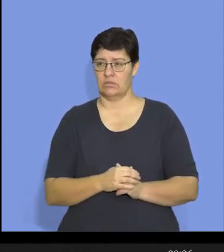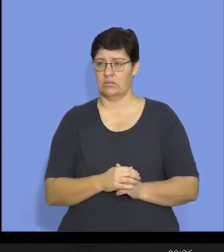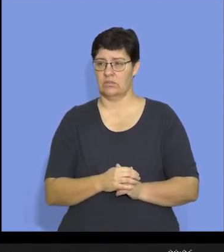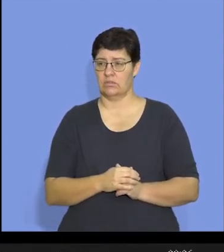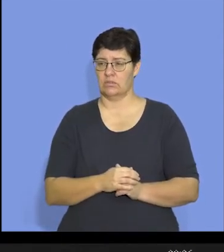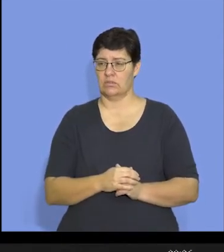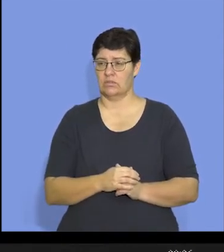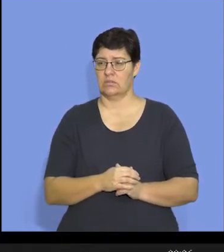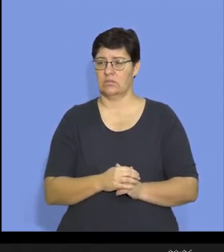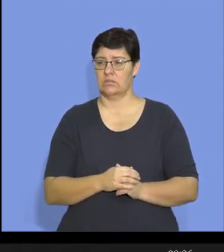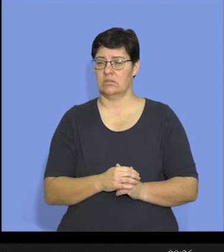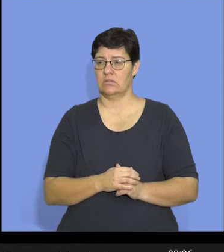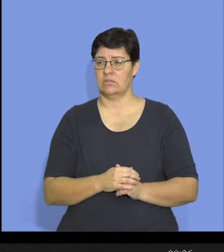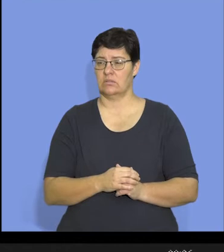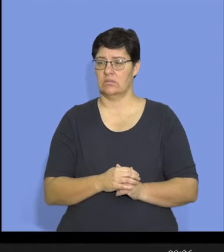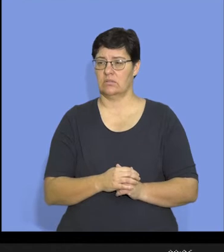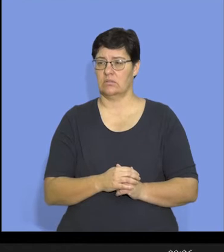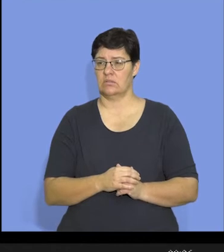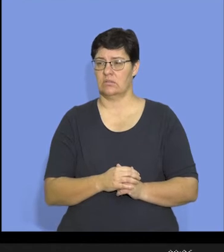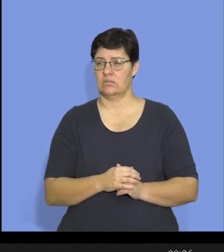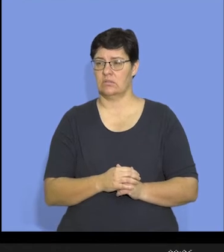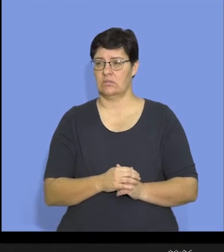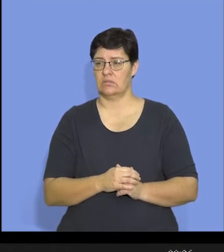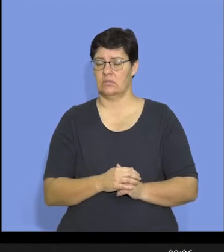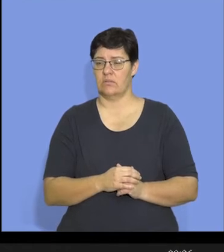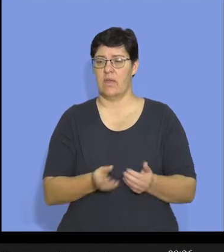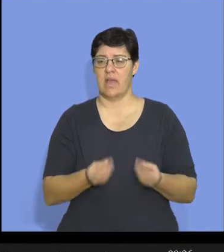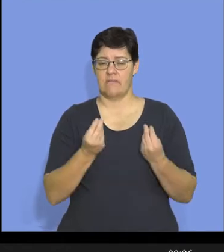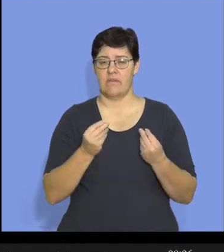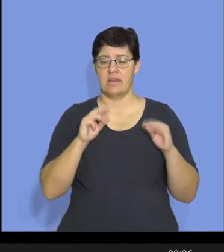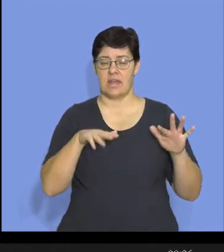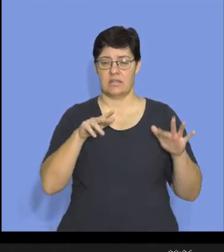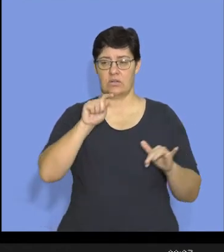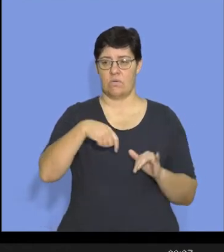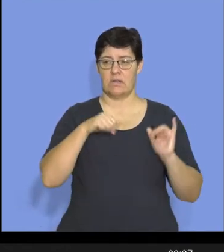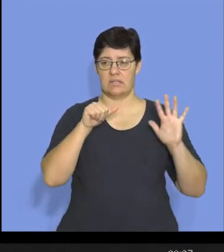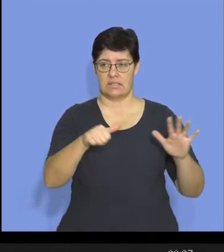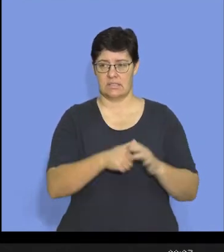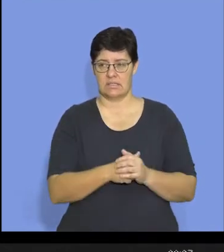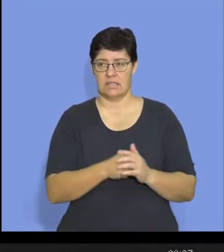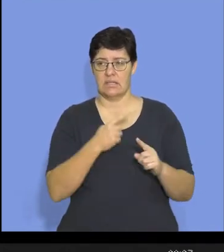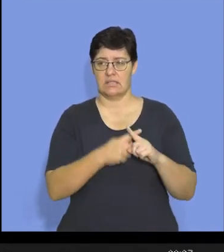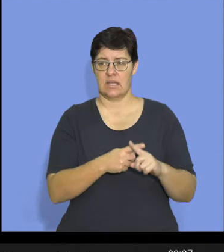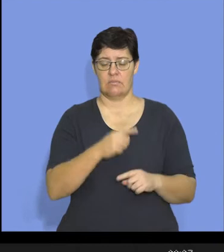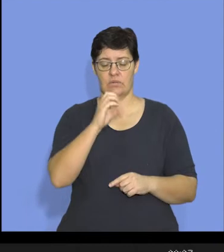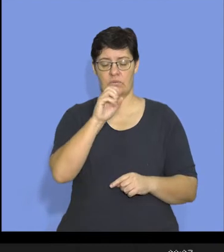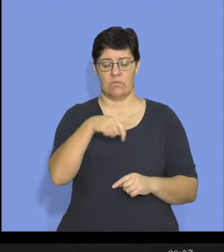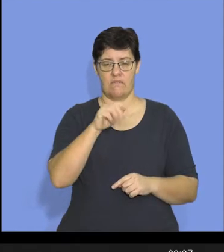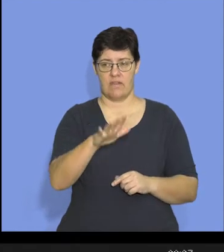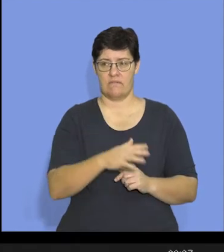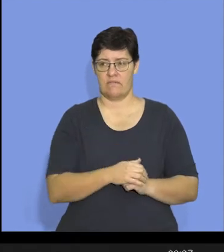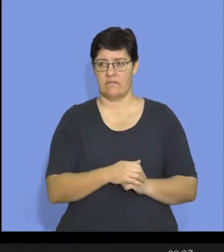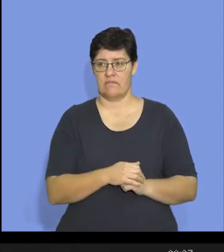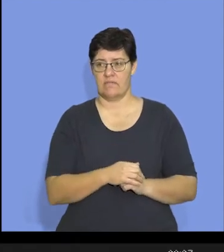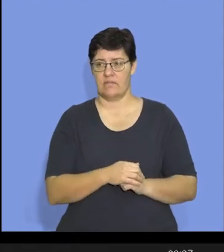going to, okay, so we've got 19.6 times 0.5